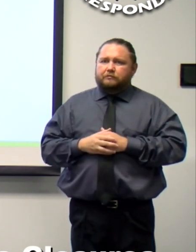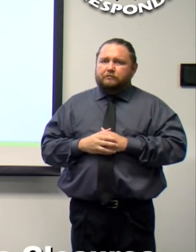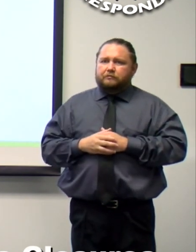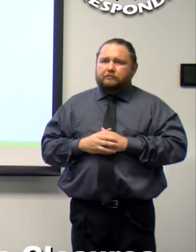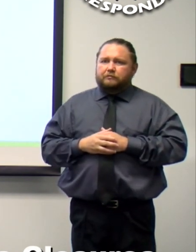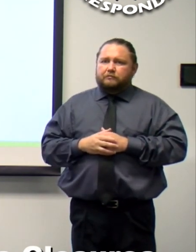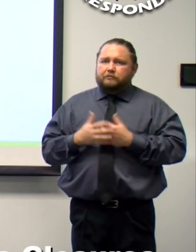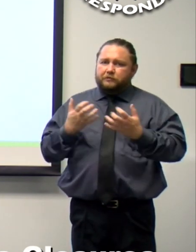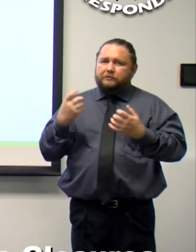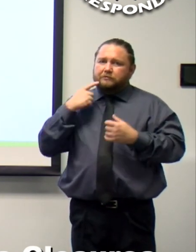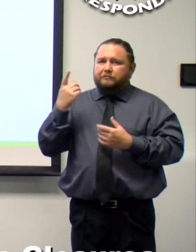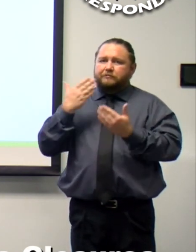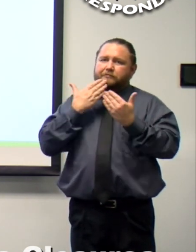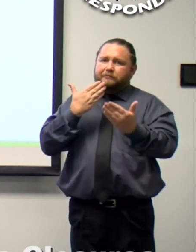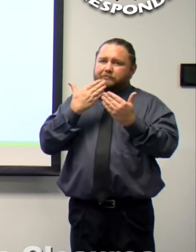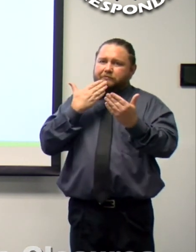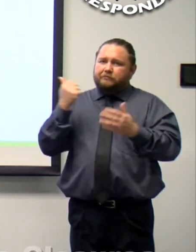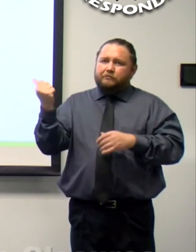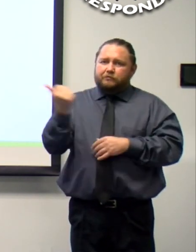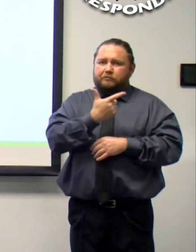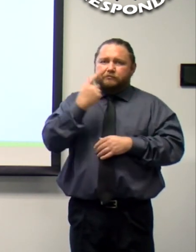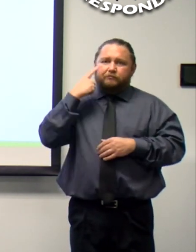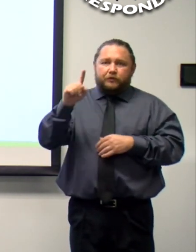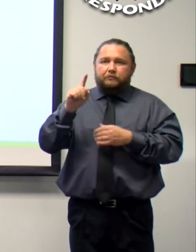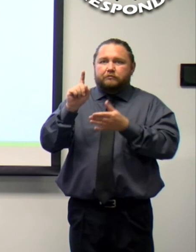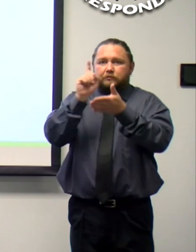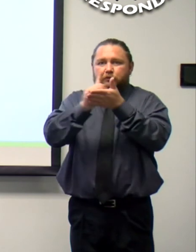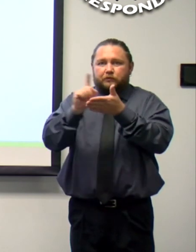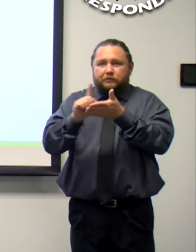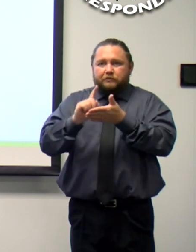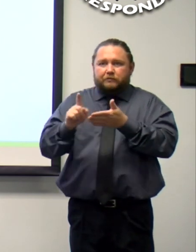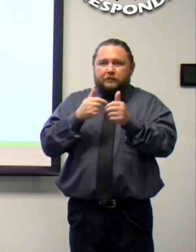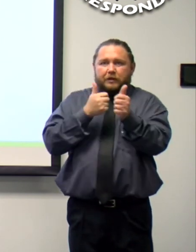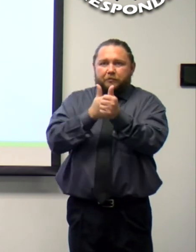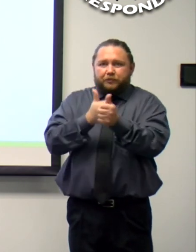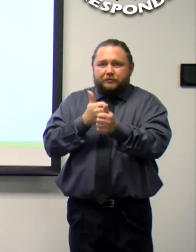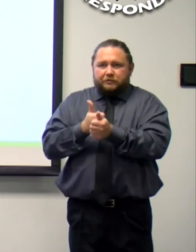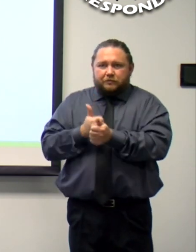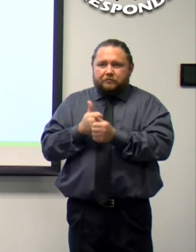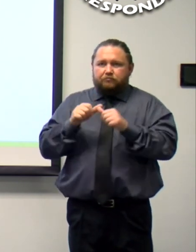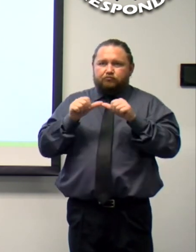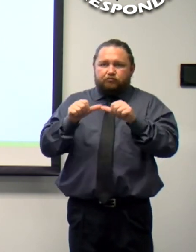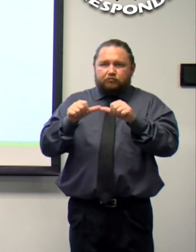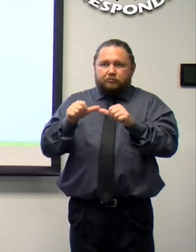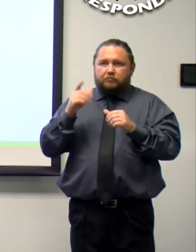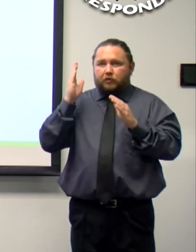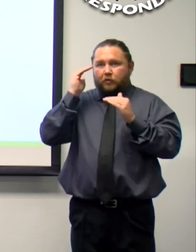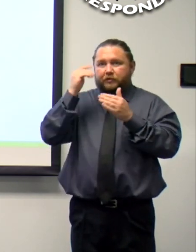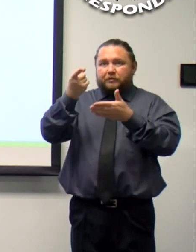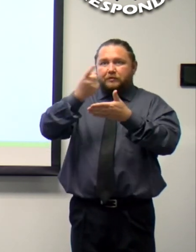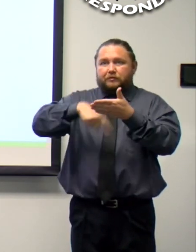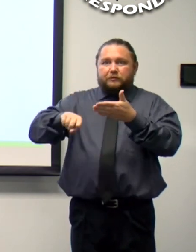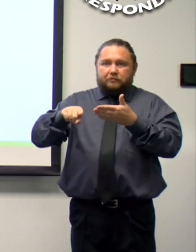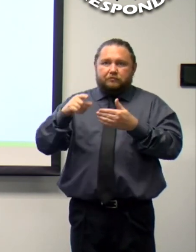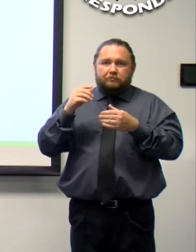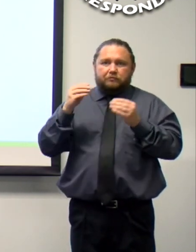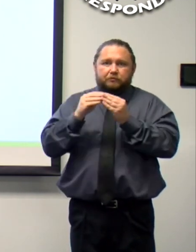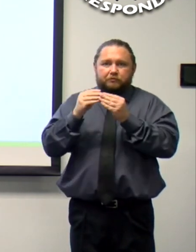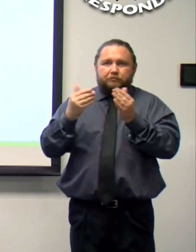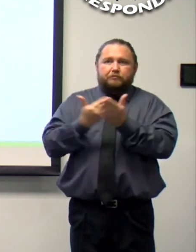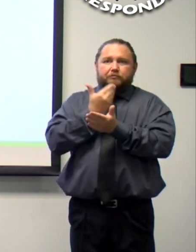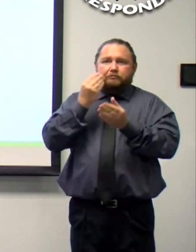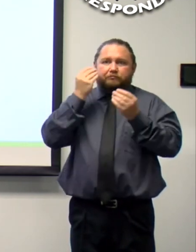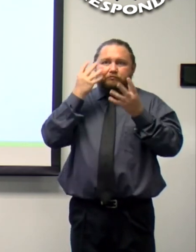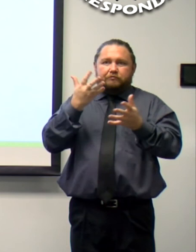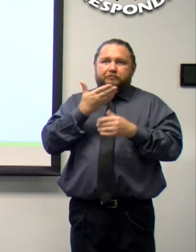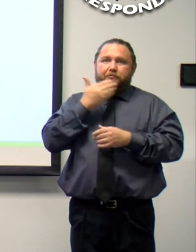expect we'll be back next Wednesday. If you have comments or questions, please direct them either to the